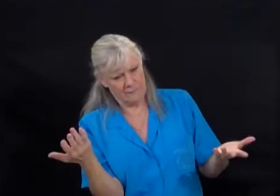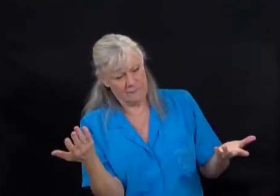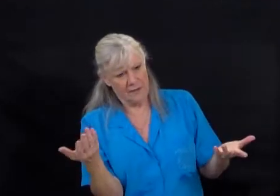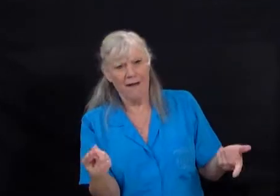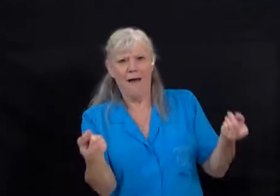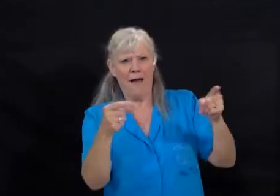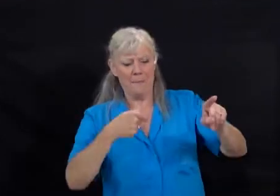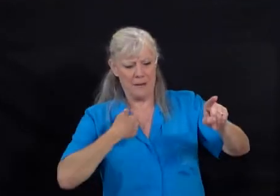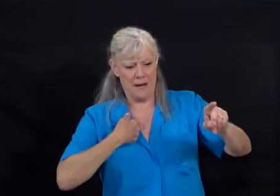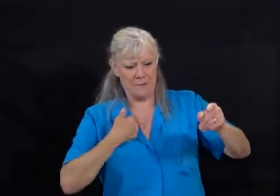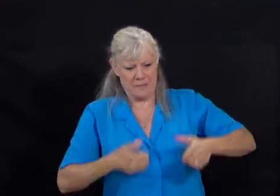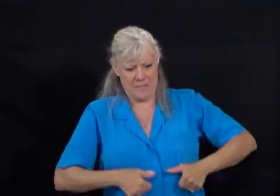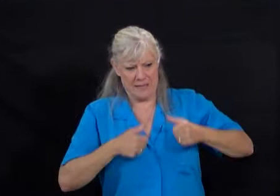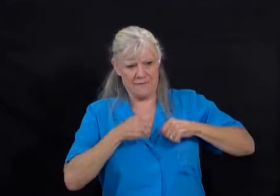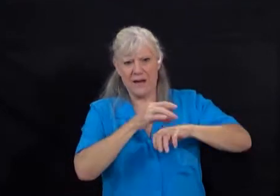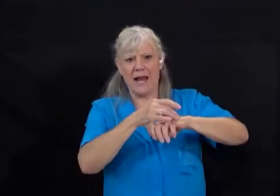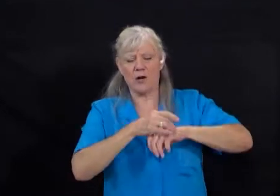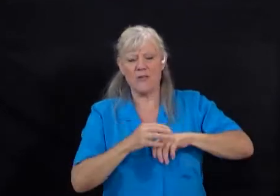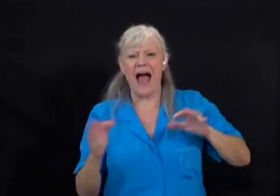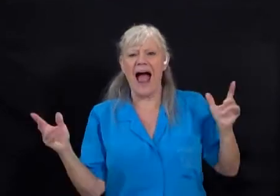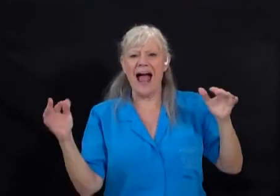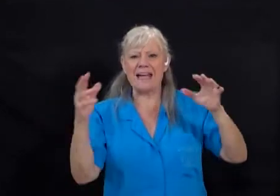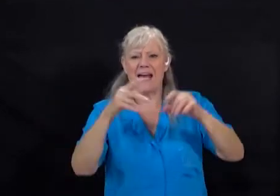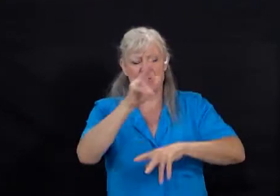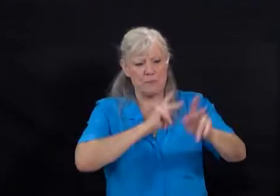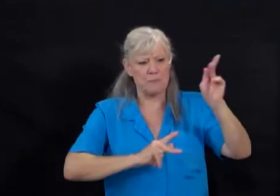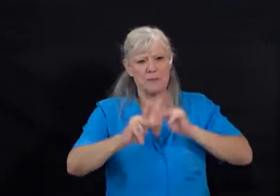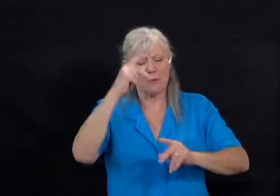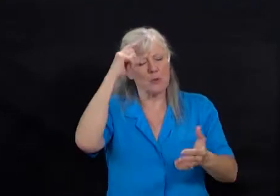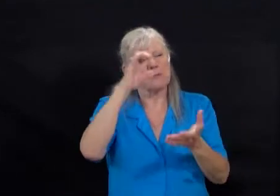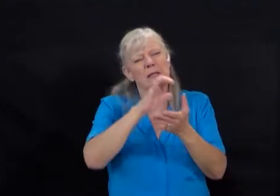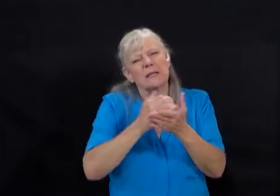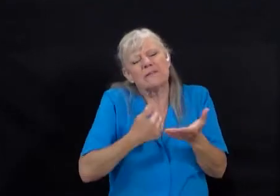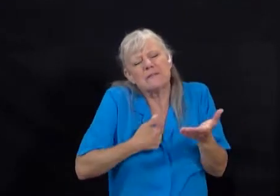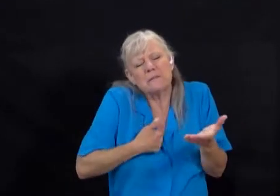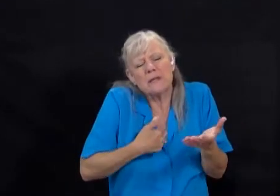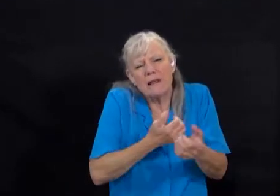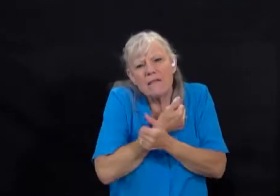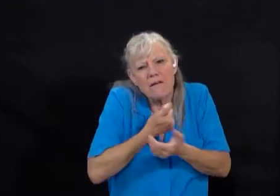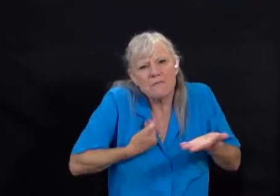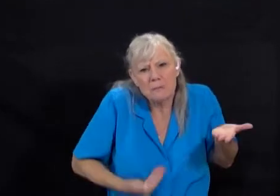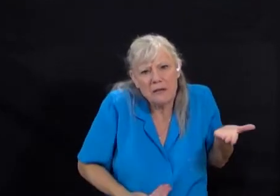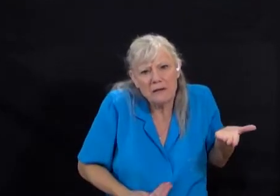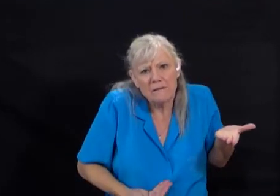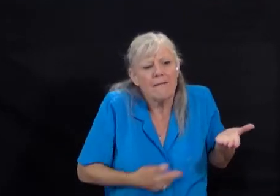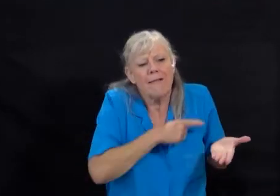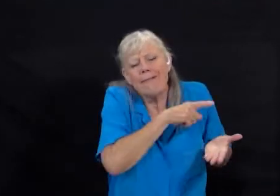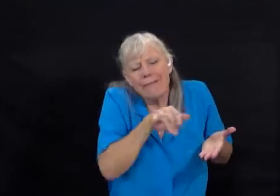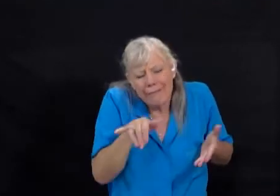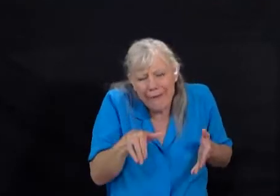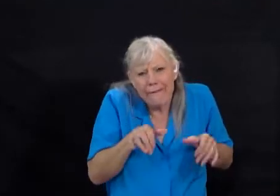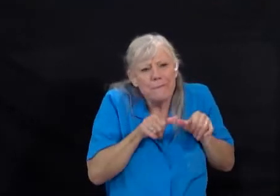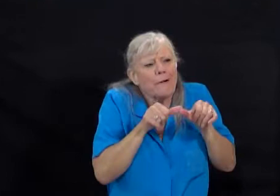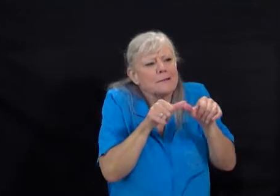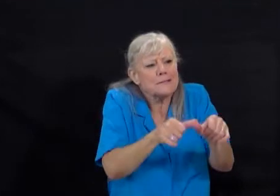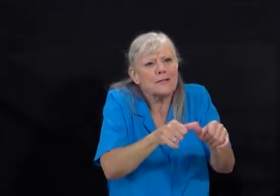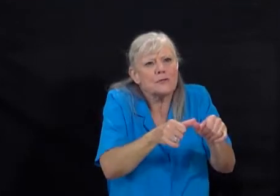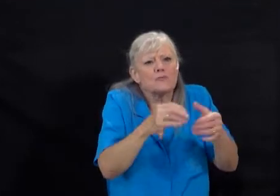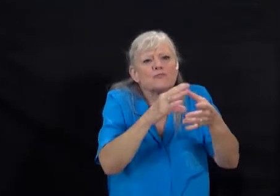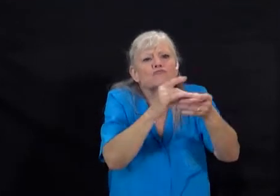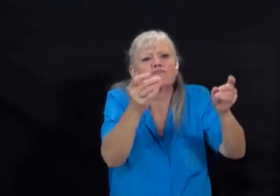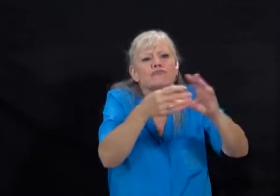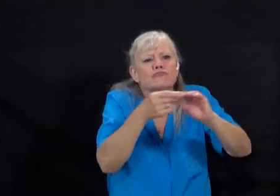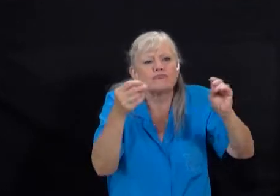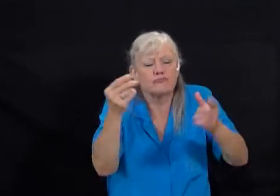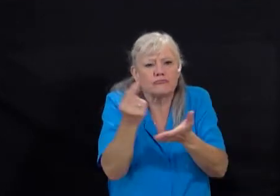earth, I gathered a group of people around me who believed in me and loved me. They will continue to spread the gospel and carry on